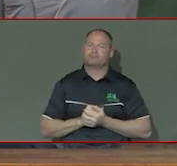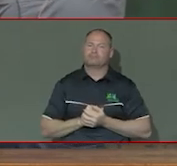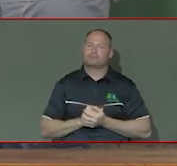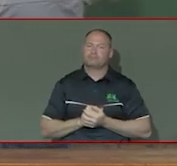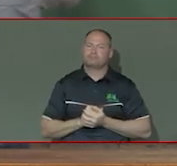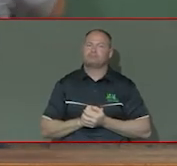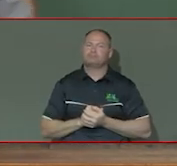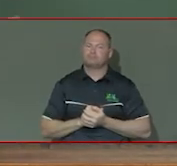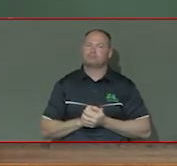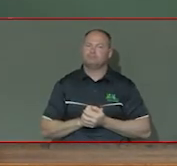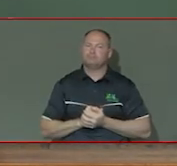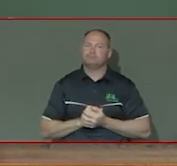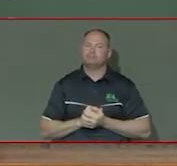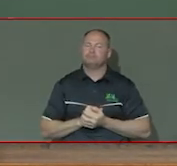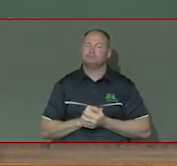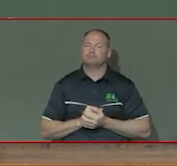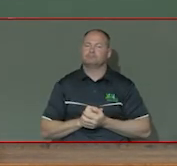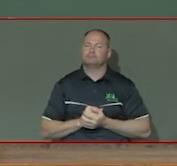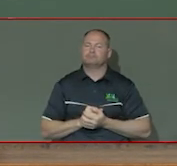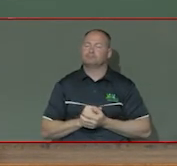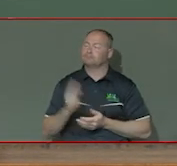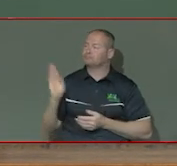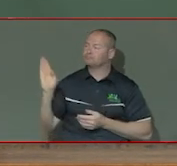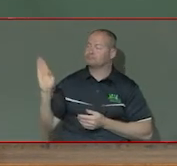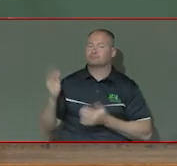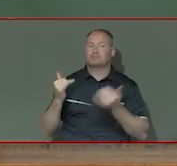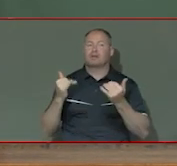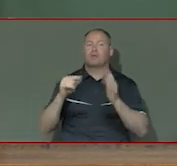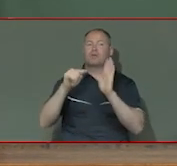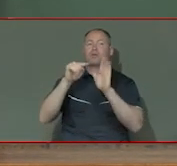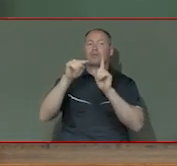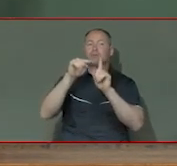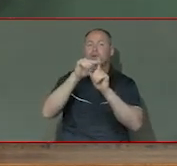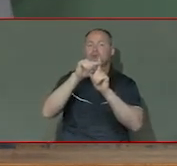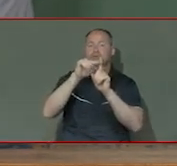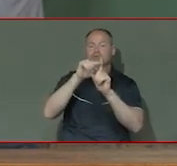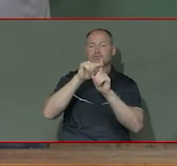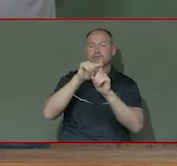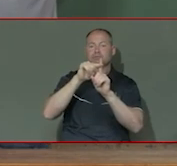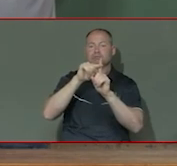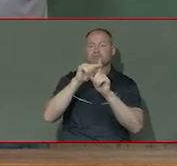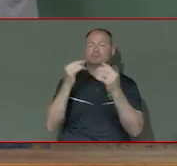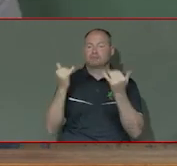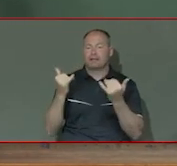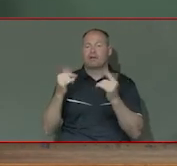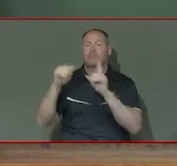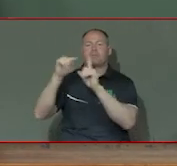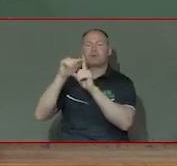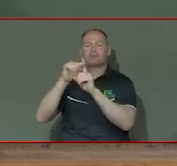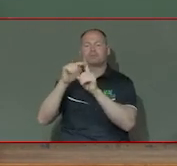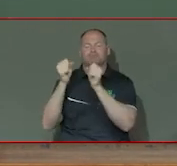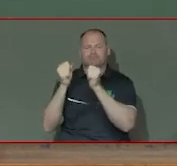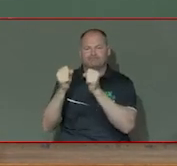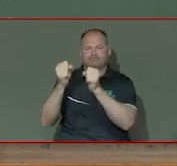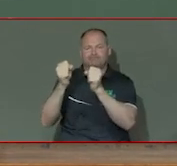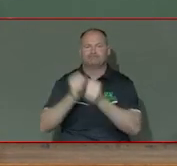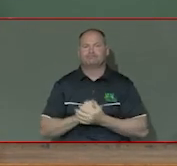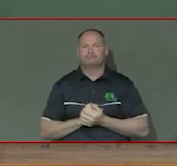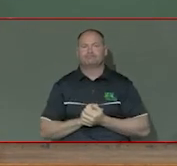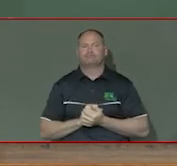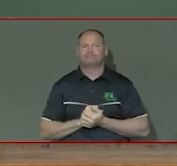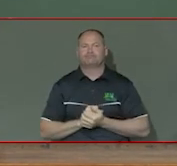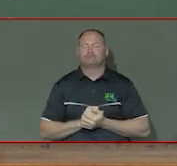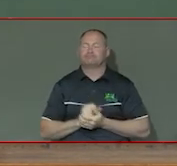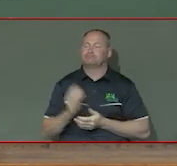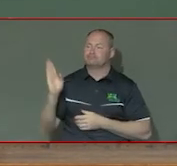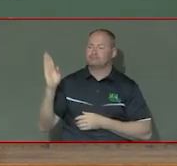second. If it's now a positive here, then it remains positive. For sine, it is sine, cos, cos,